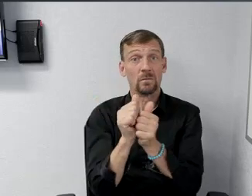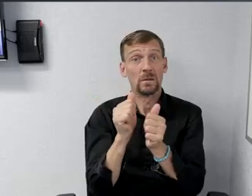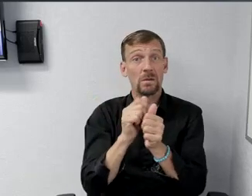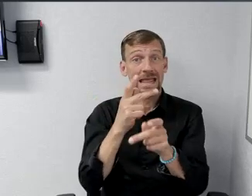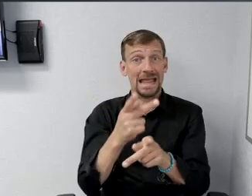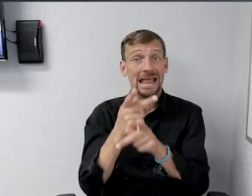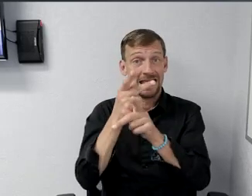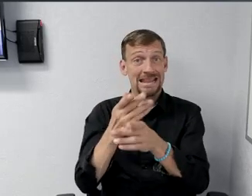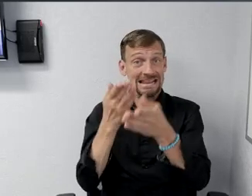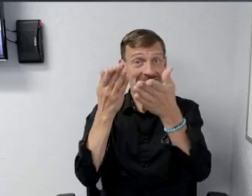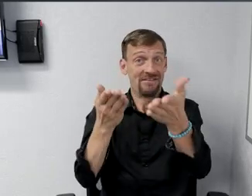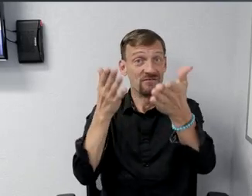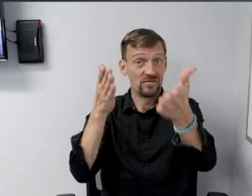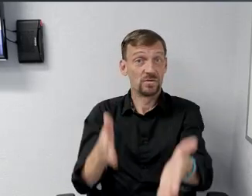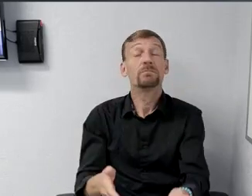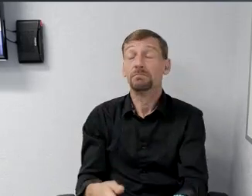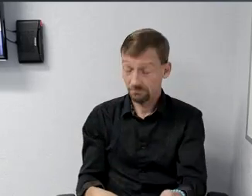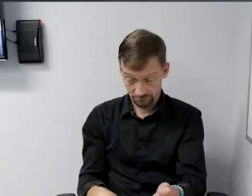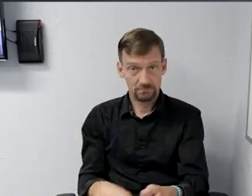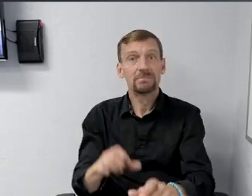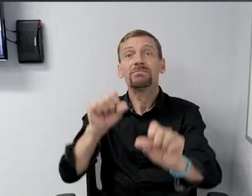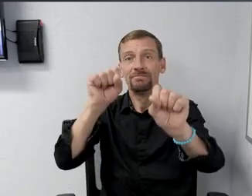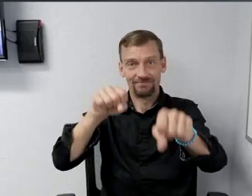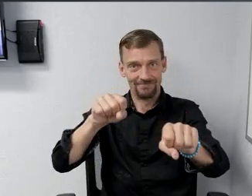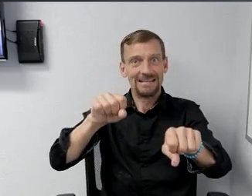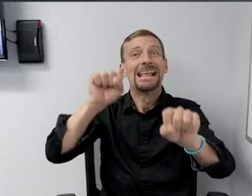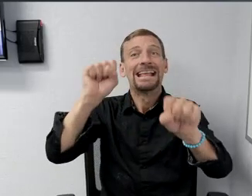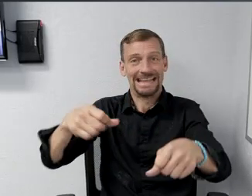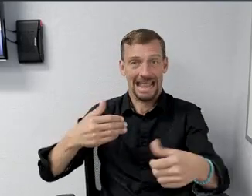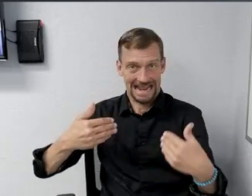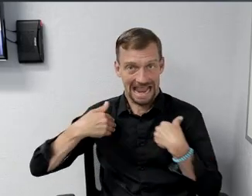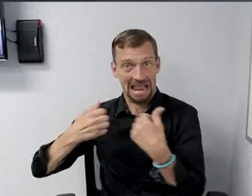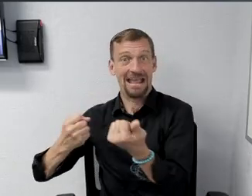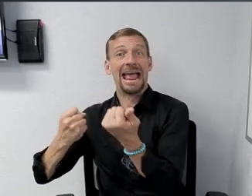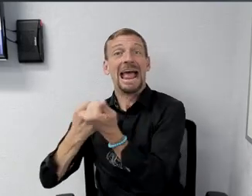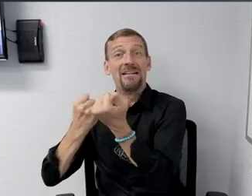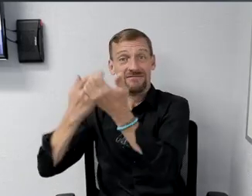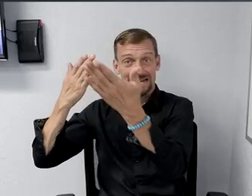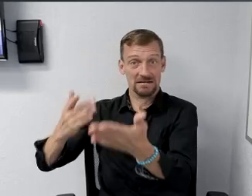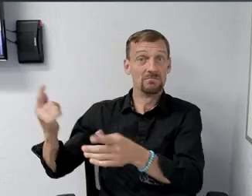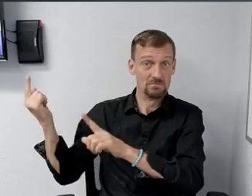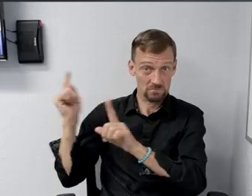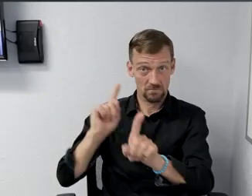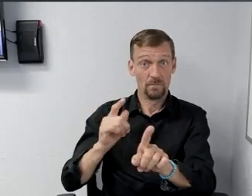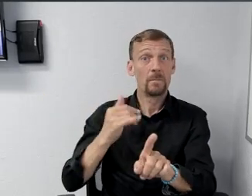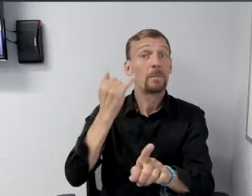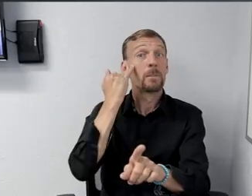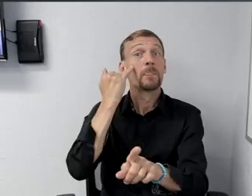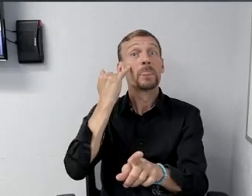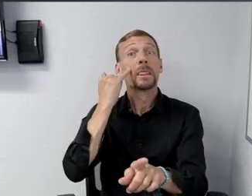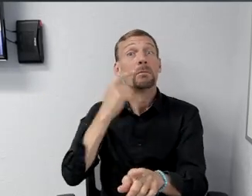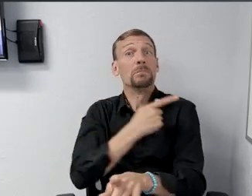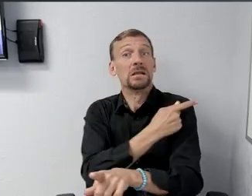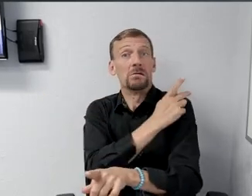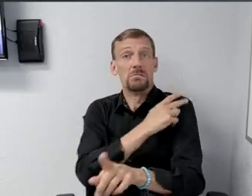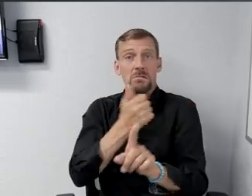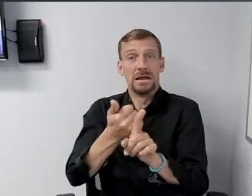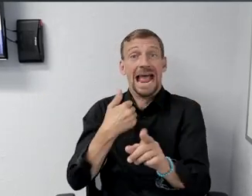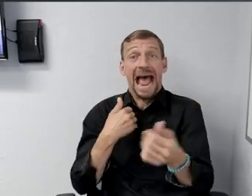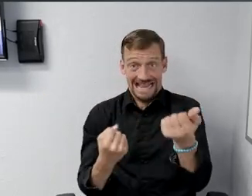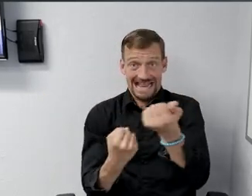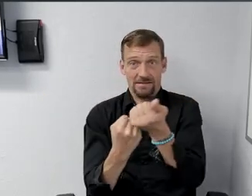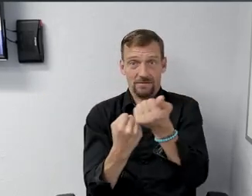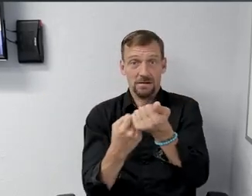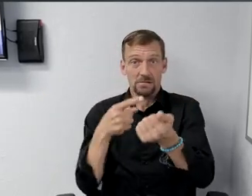their caregiver, then they are definitely allowed to have an advocate. Any patient that normally has an